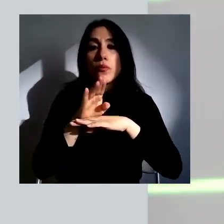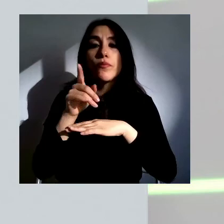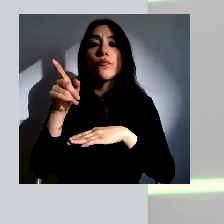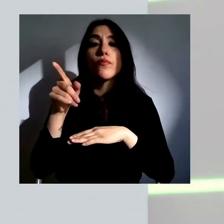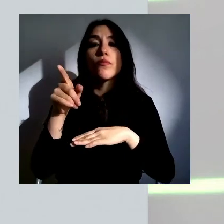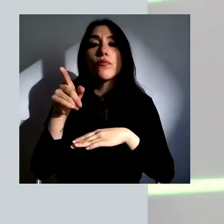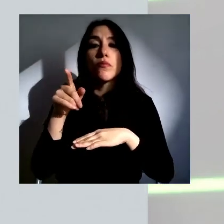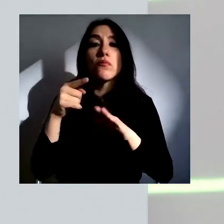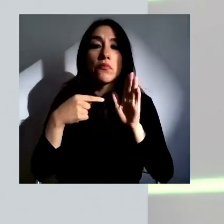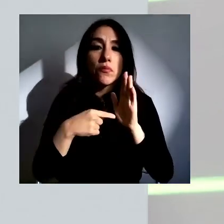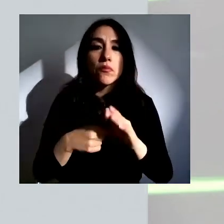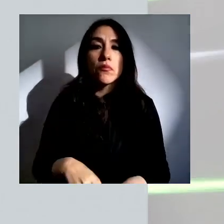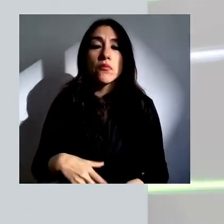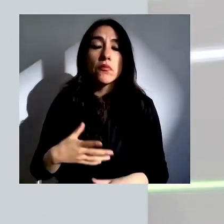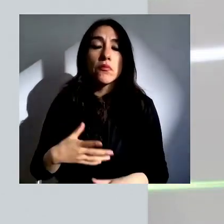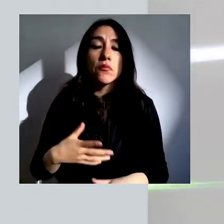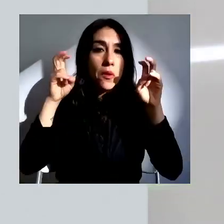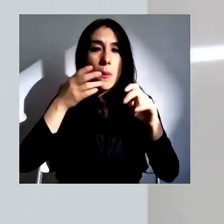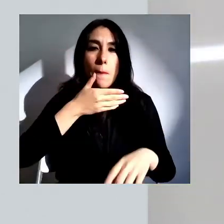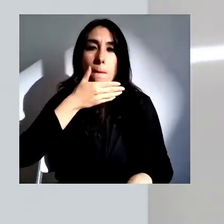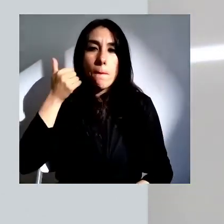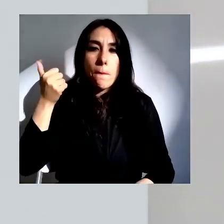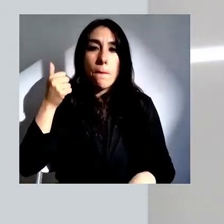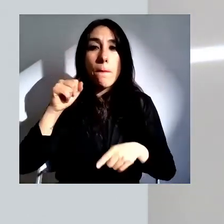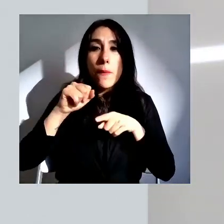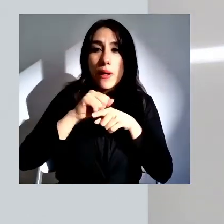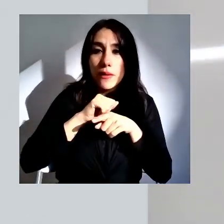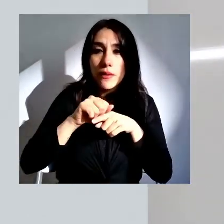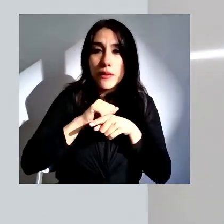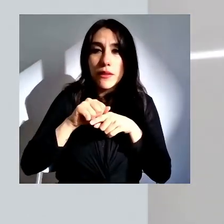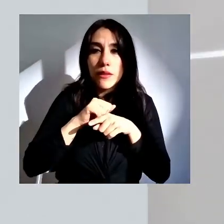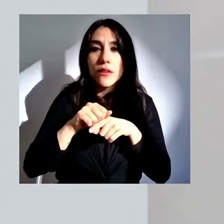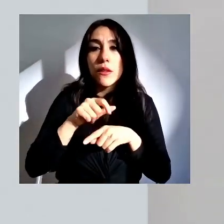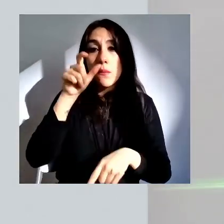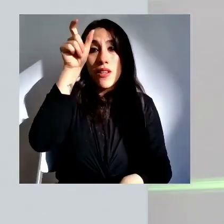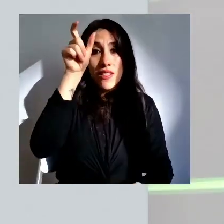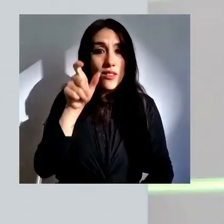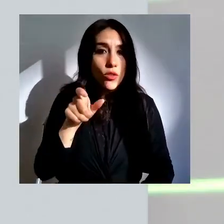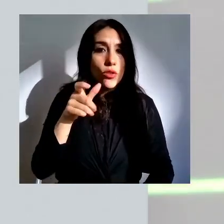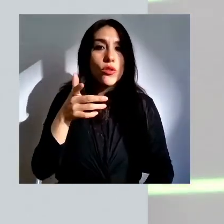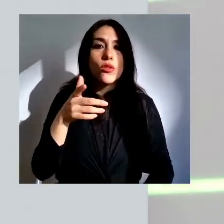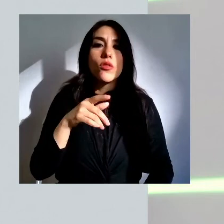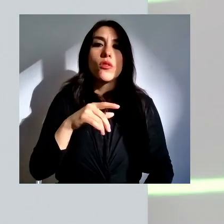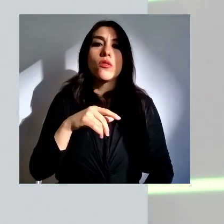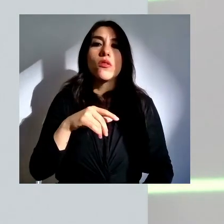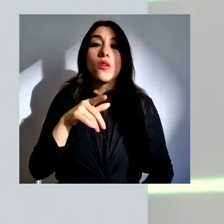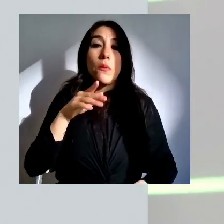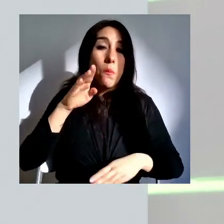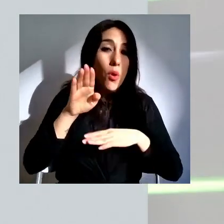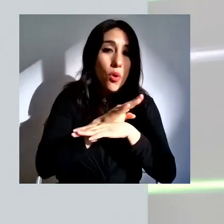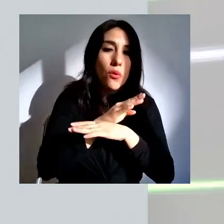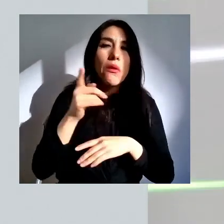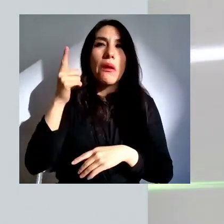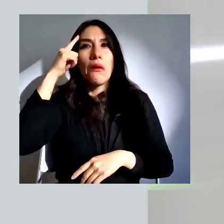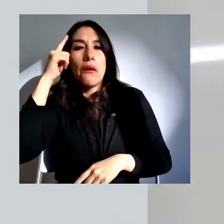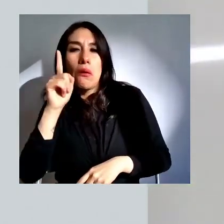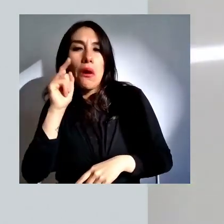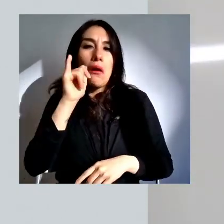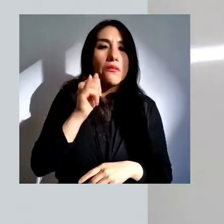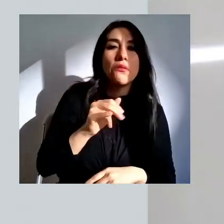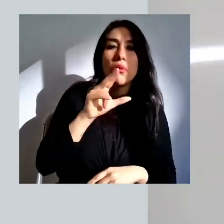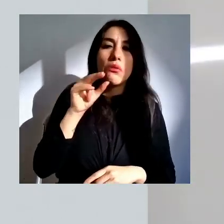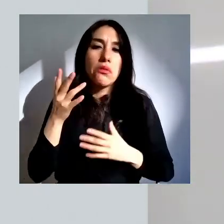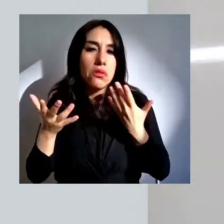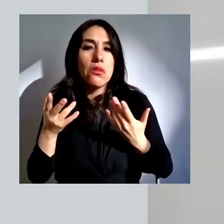arguments about best practices, but business people don't really believe it. How can we get their attention